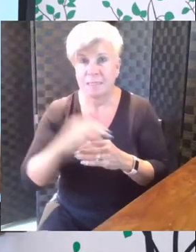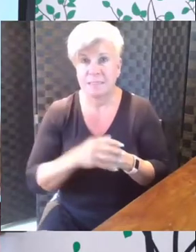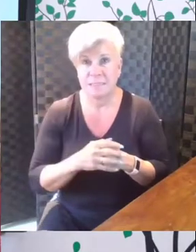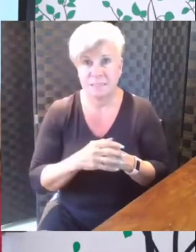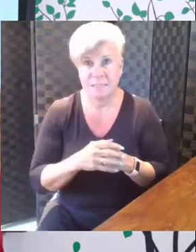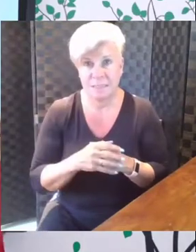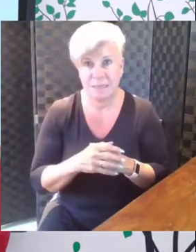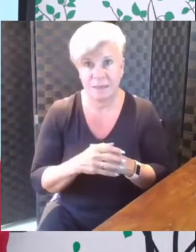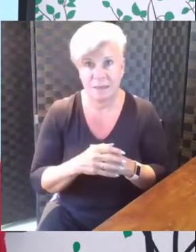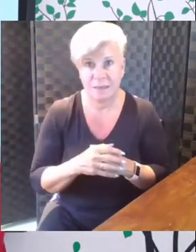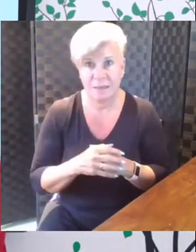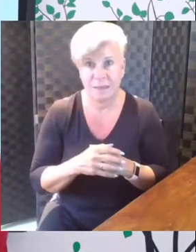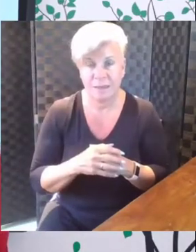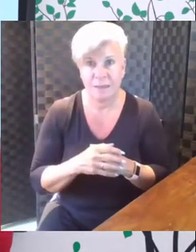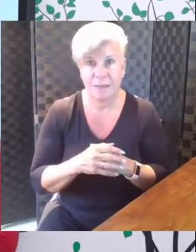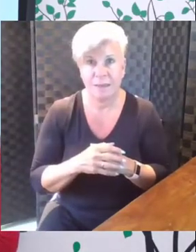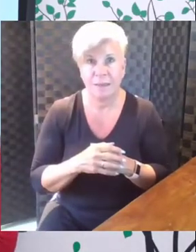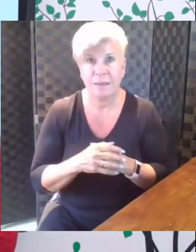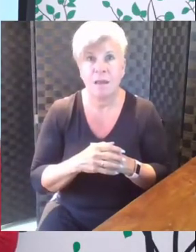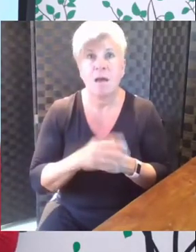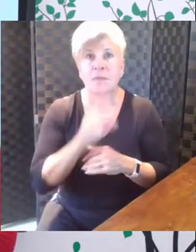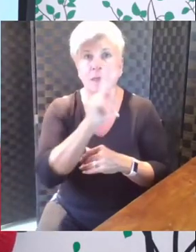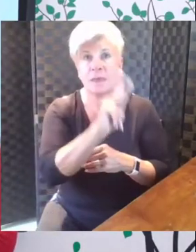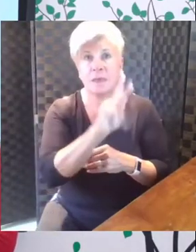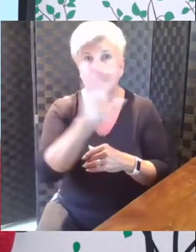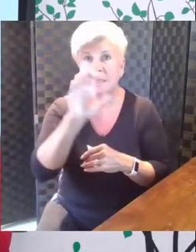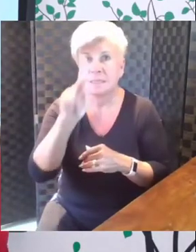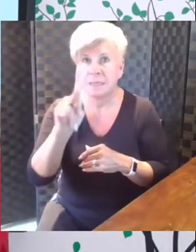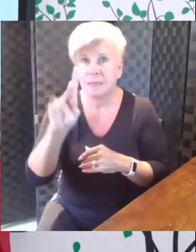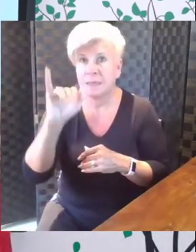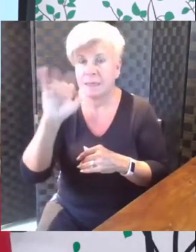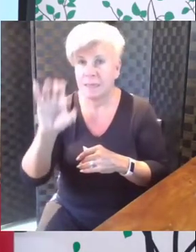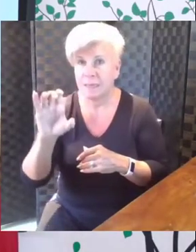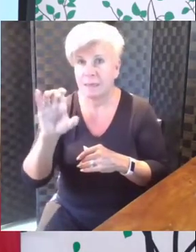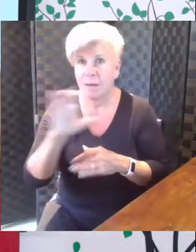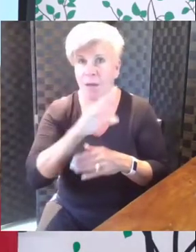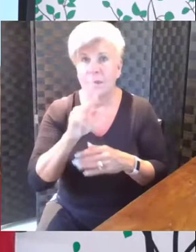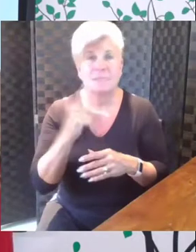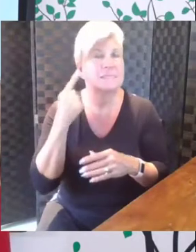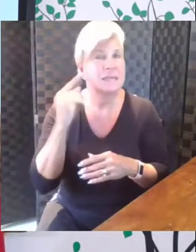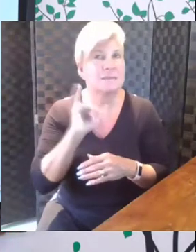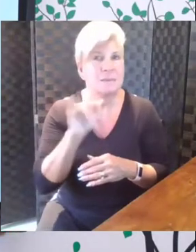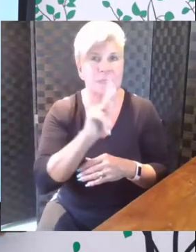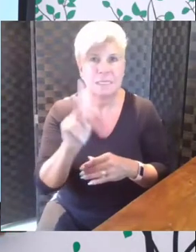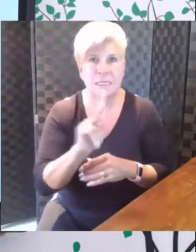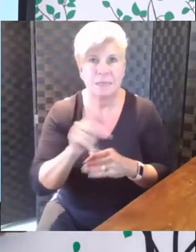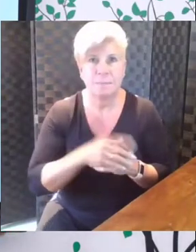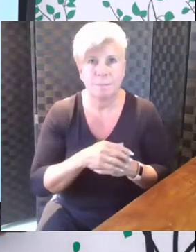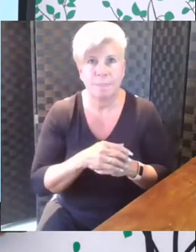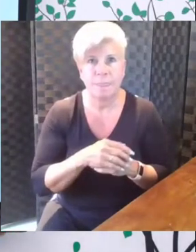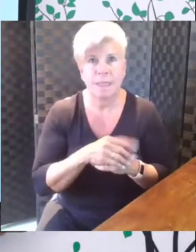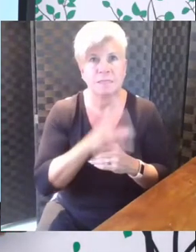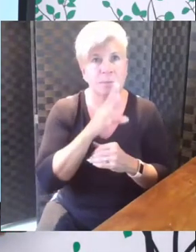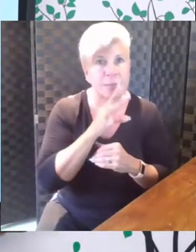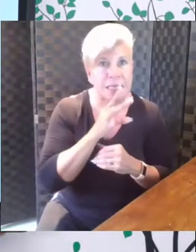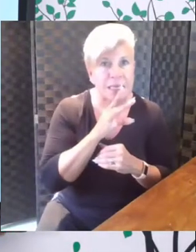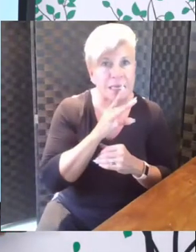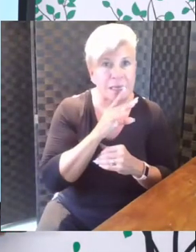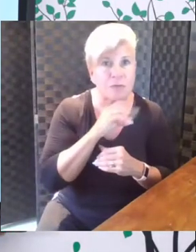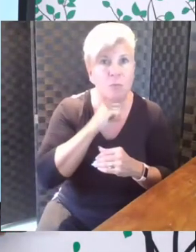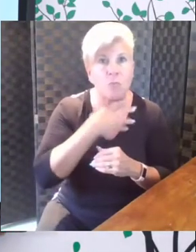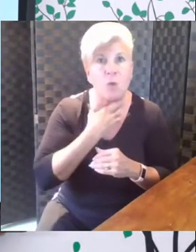sound IC. They all have the k sound. So let's look at our words.